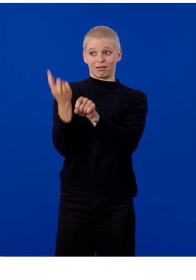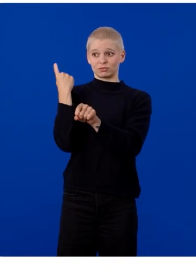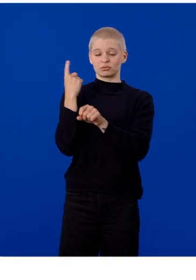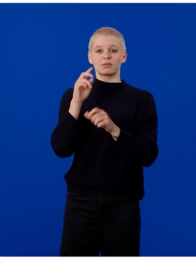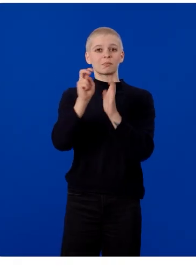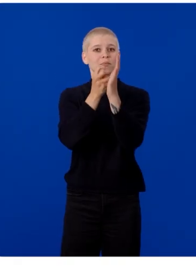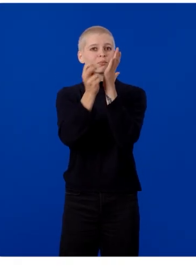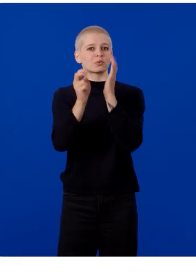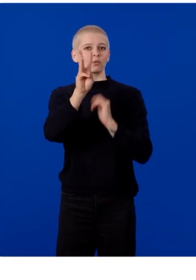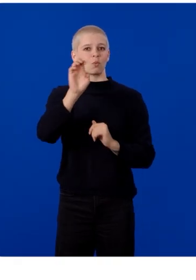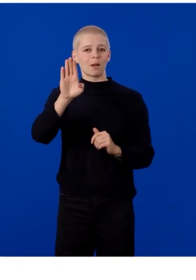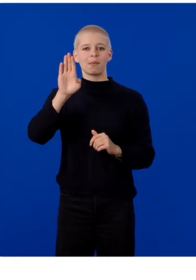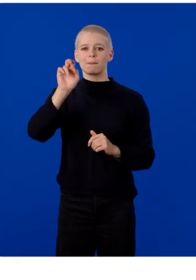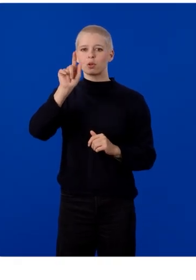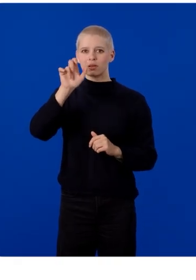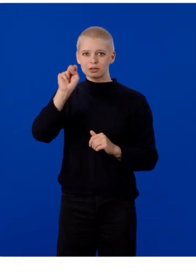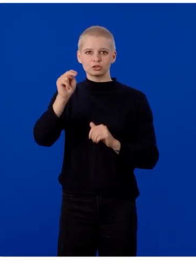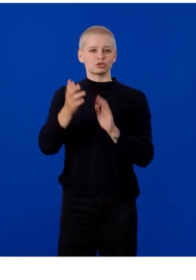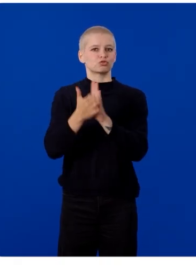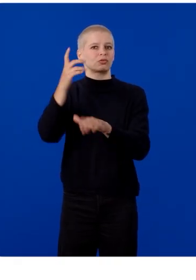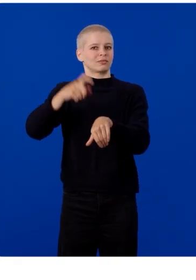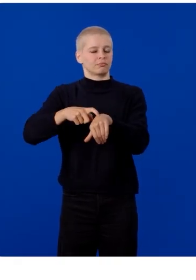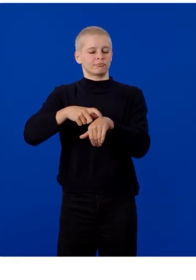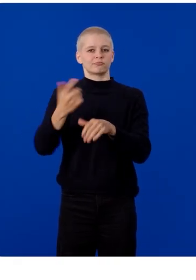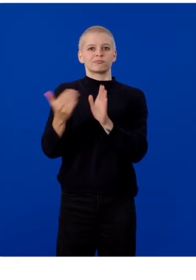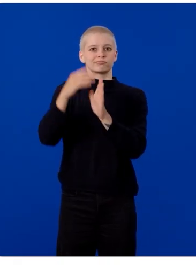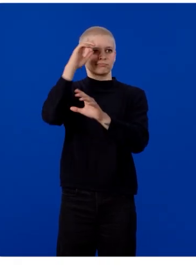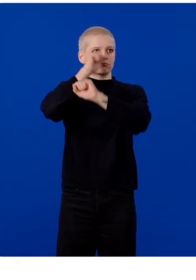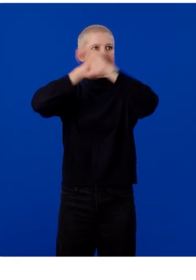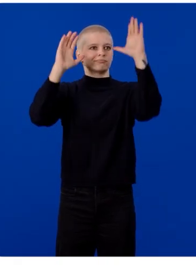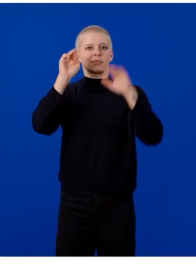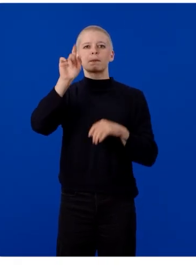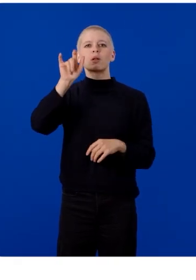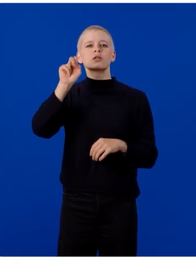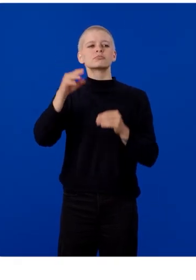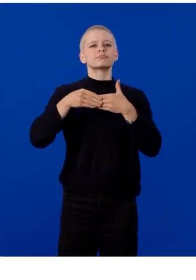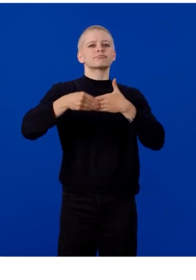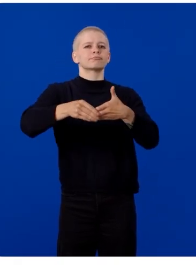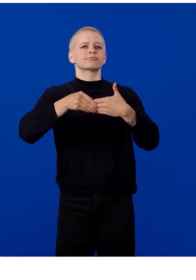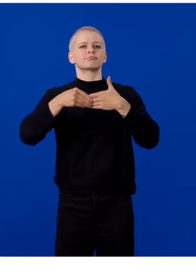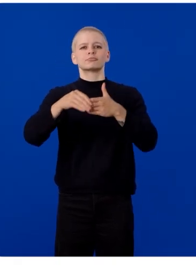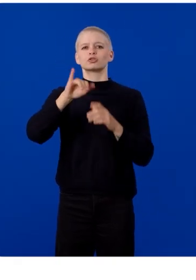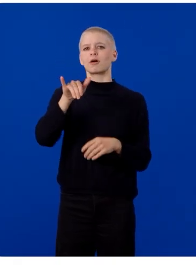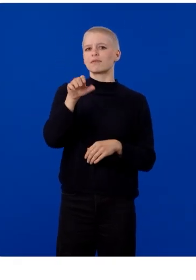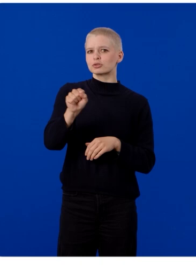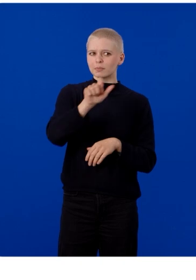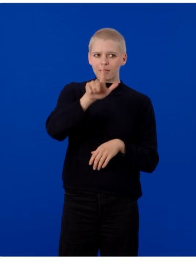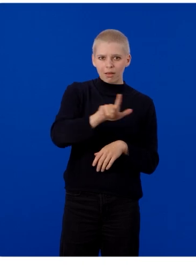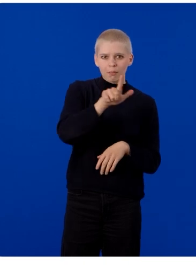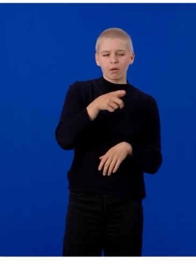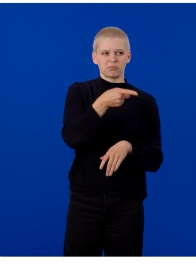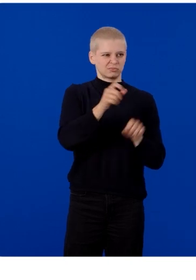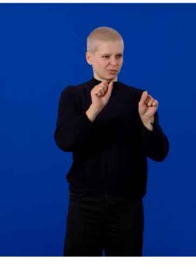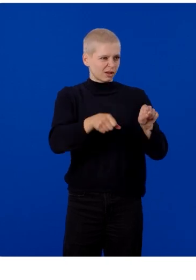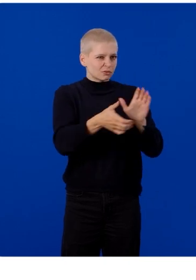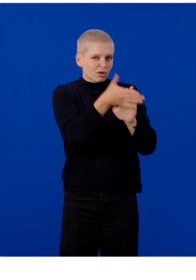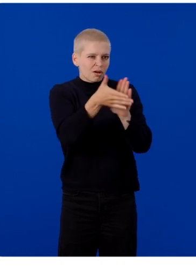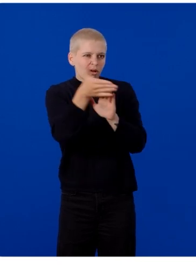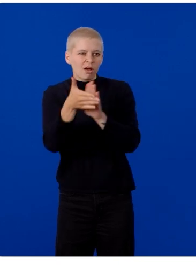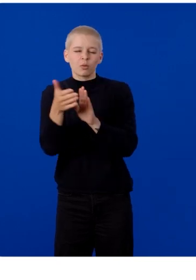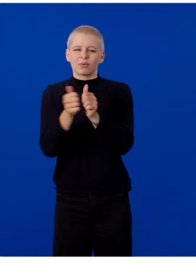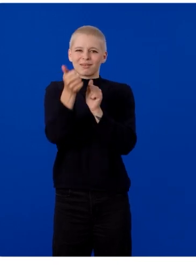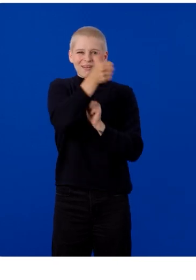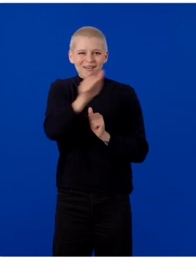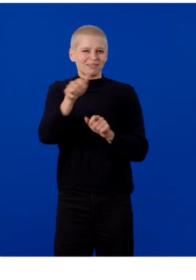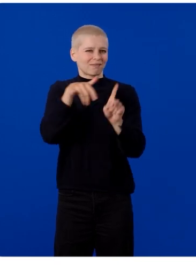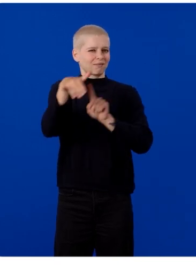Web Emulation Runtime reimagined emulation as flexible JavaScript libraries able to run in any environment